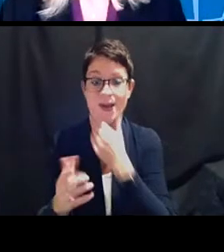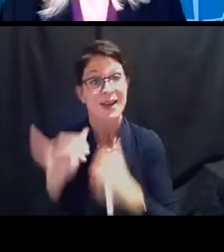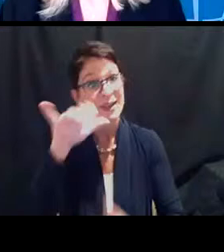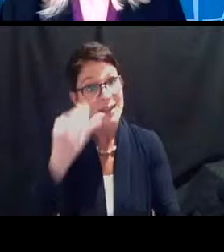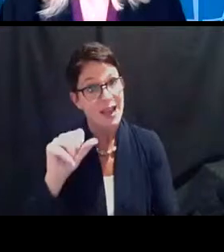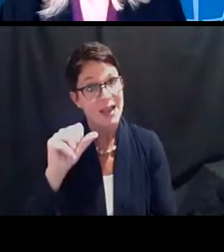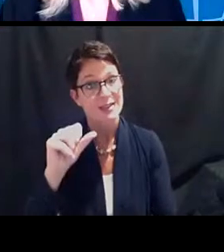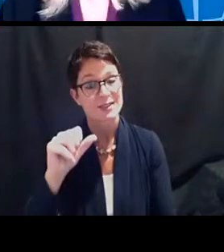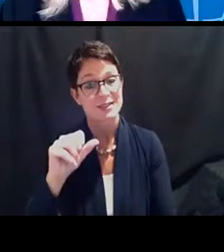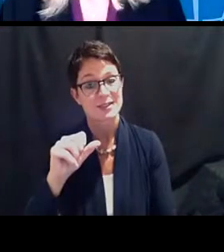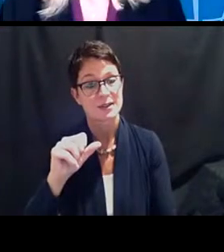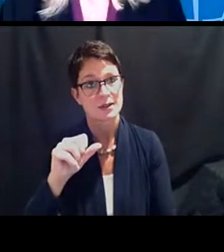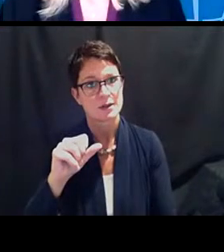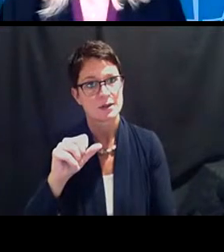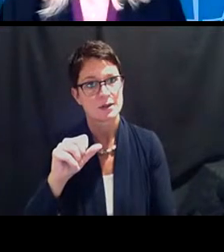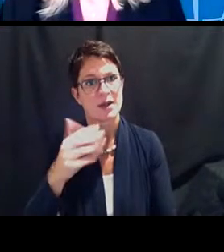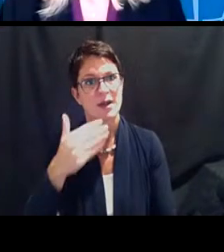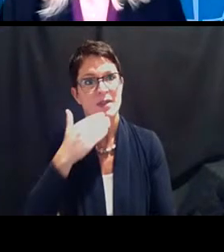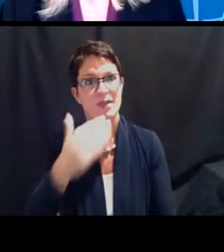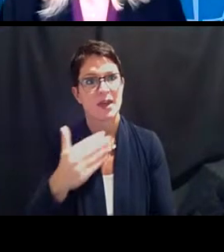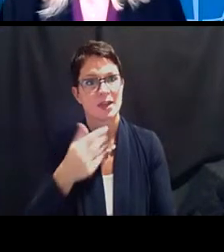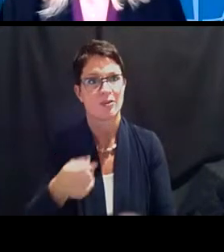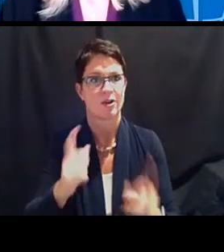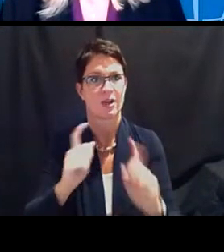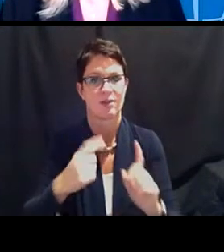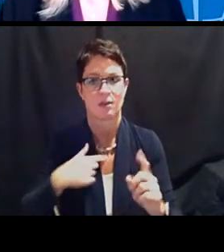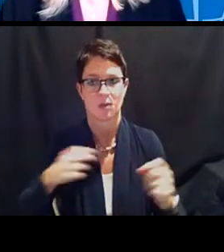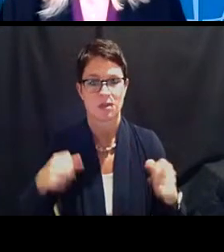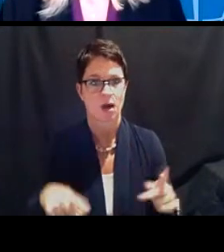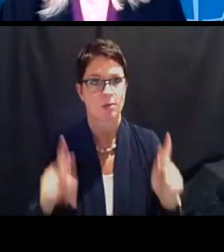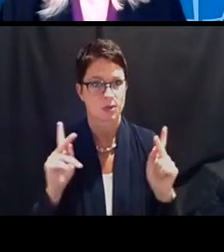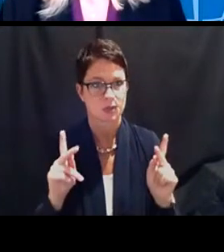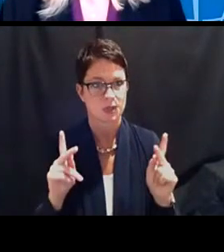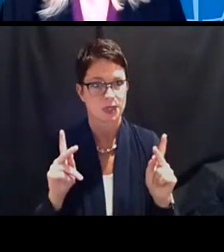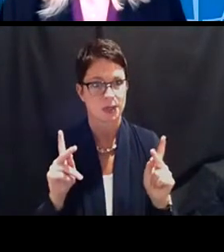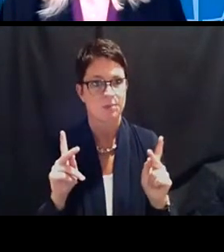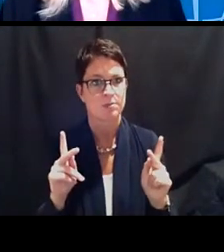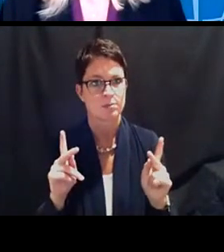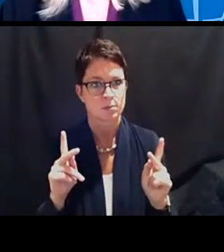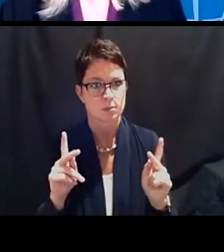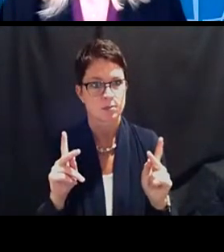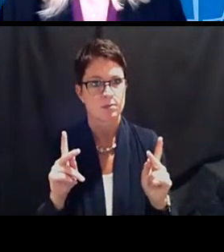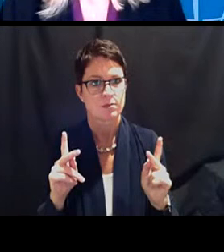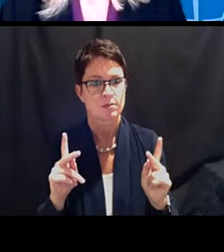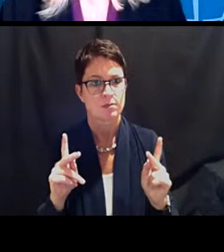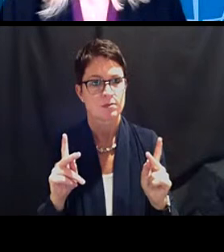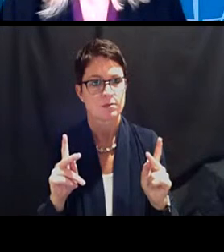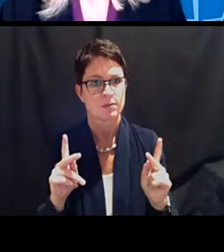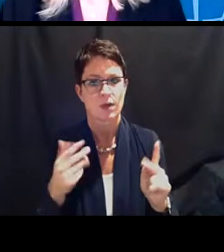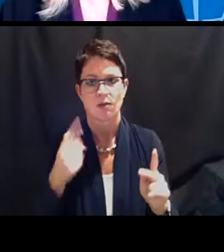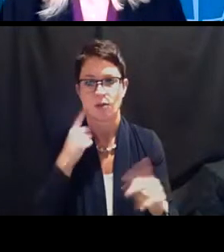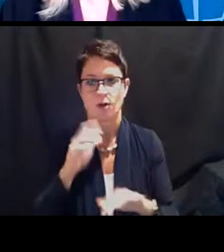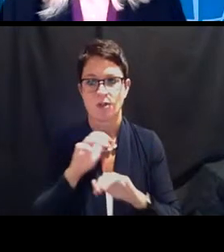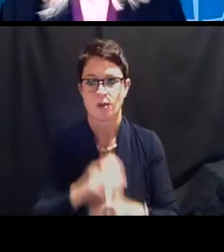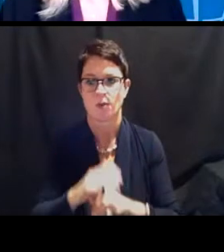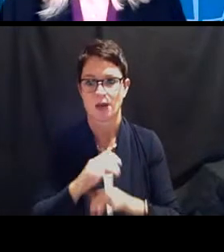Yes, I'm available. Thank you for providing me the opportunity. For the record, my name is